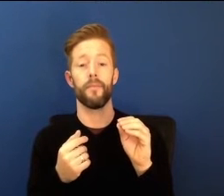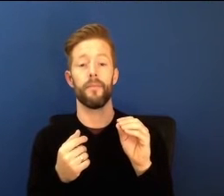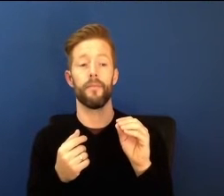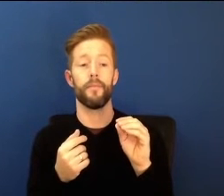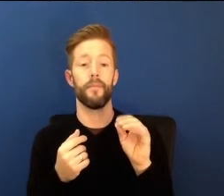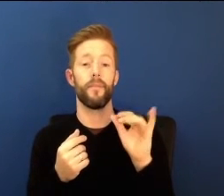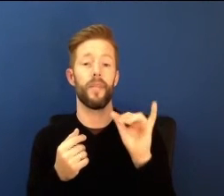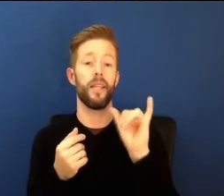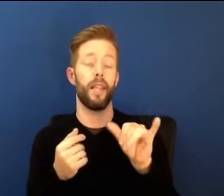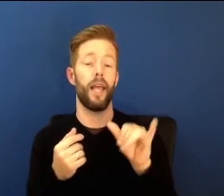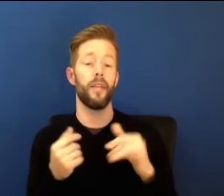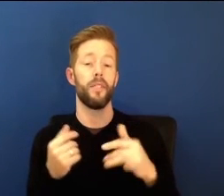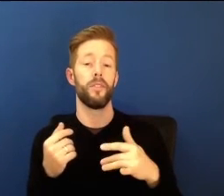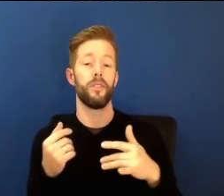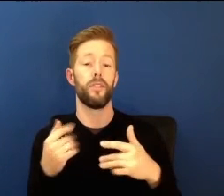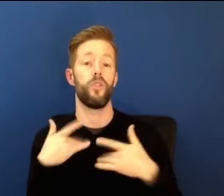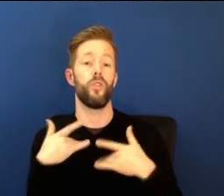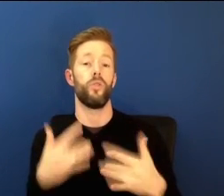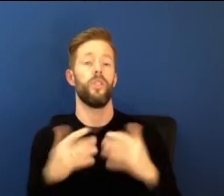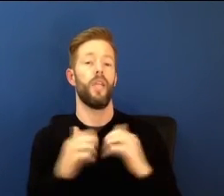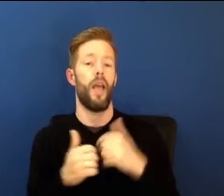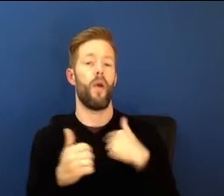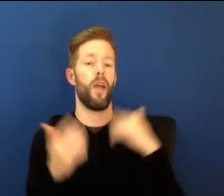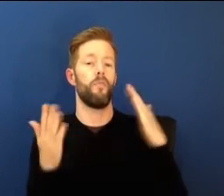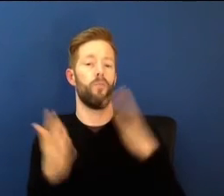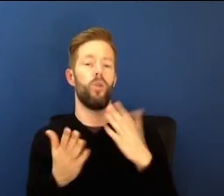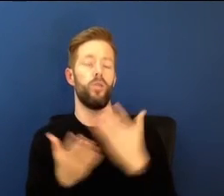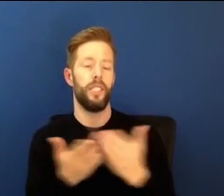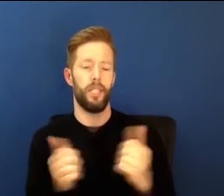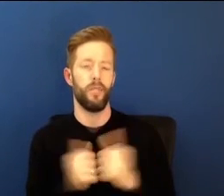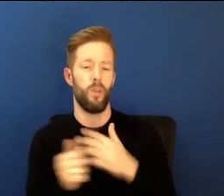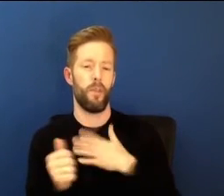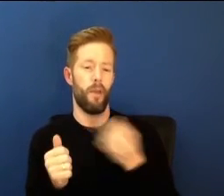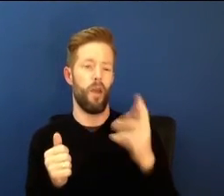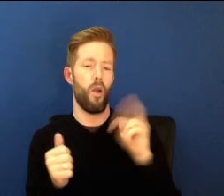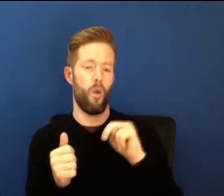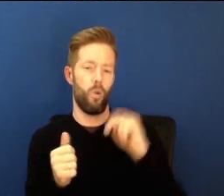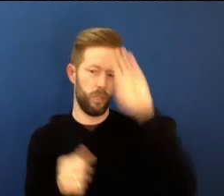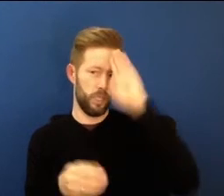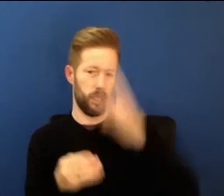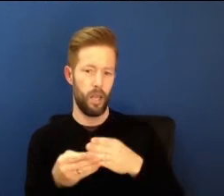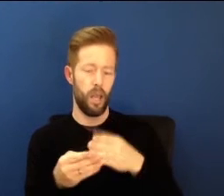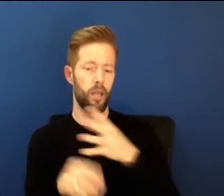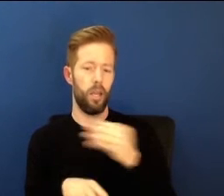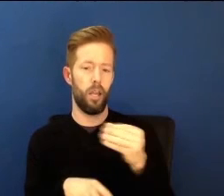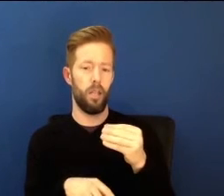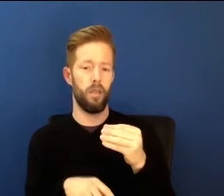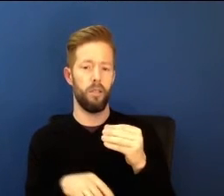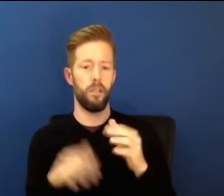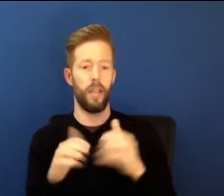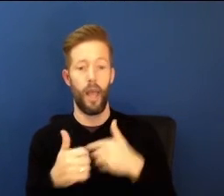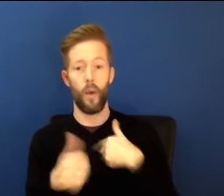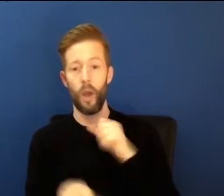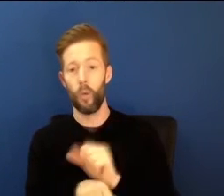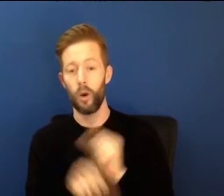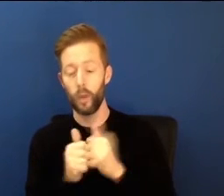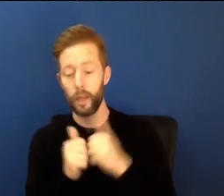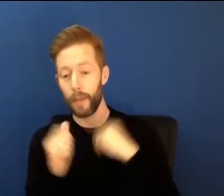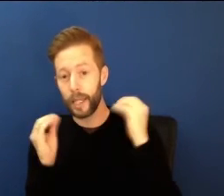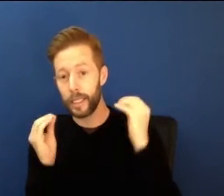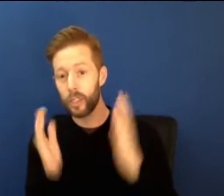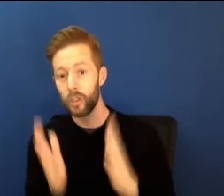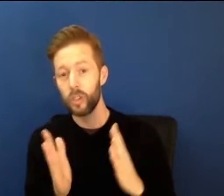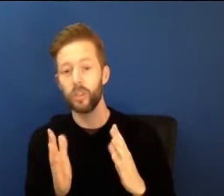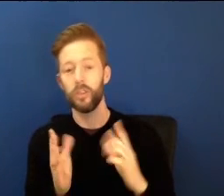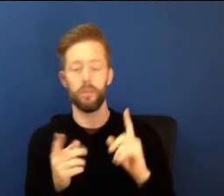So, I mean, that's usually how I've approached things with my own son, and how I work with